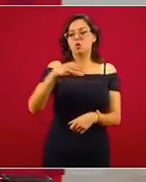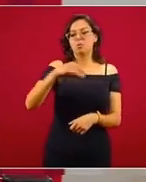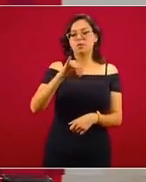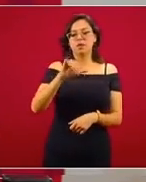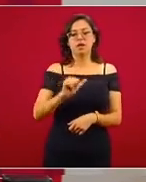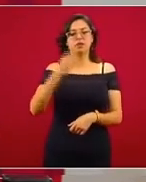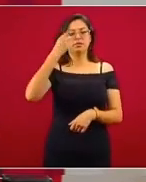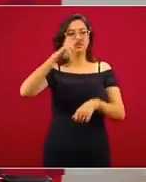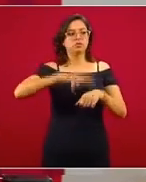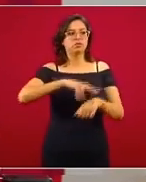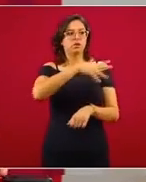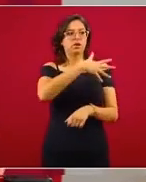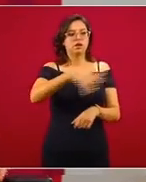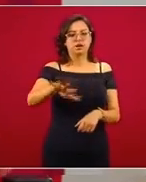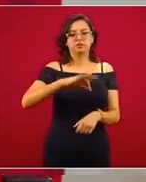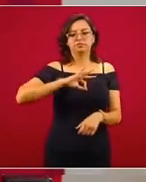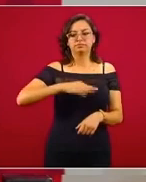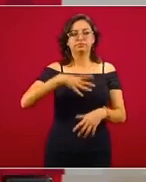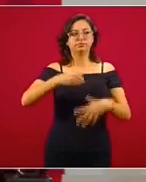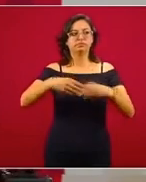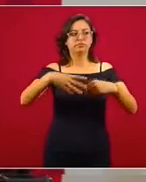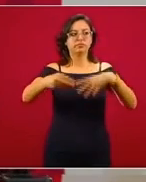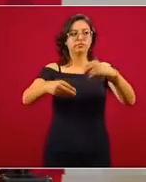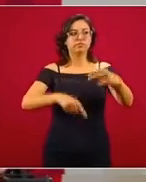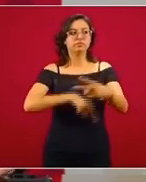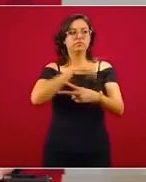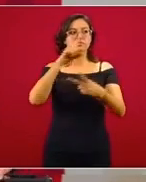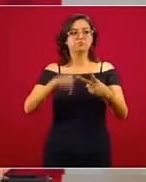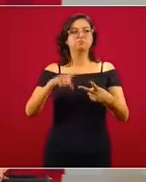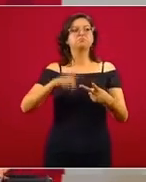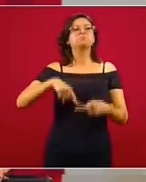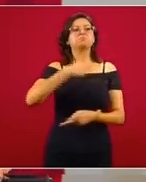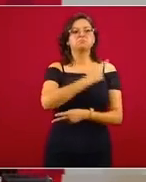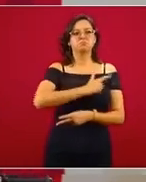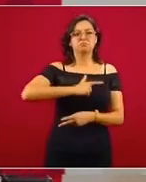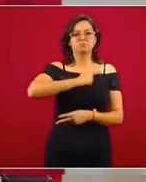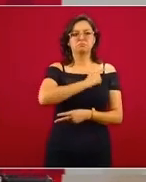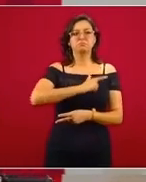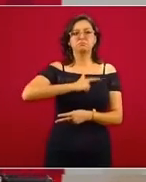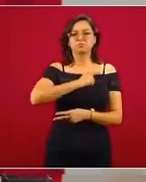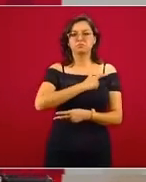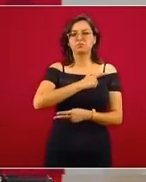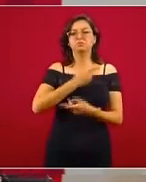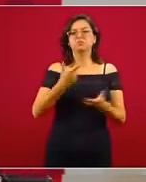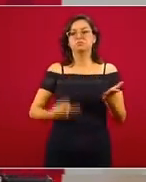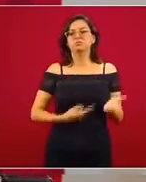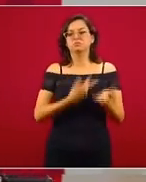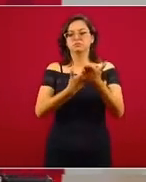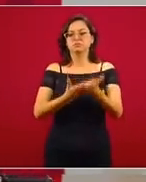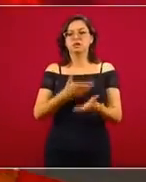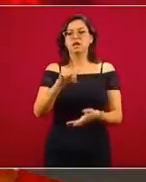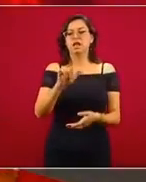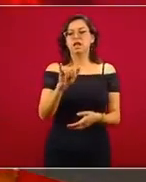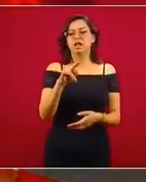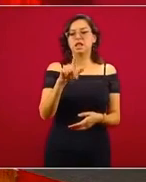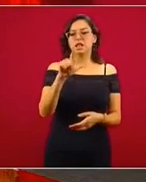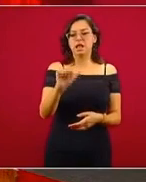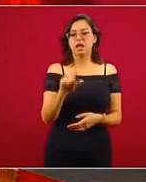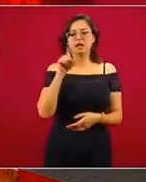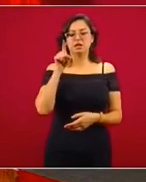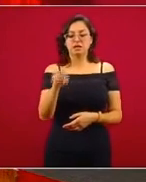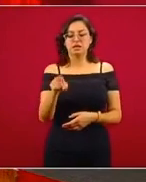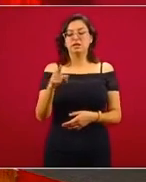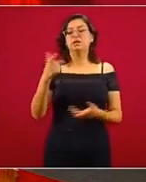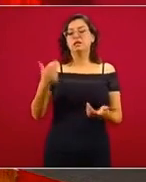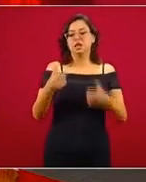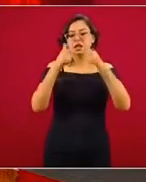general de epidemiología. important subjects, Y el segundo, first of que nos da which mucho is gusto the recibirlo daily aquí, technical report nos lo that will be presentará presented by Leslie Dr. Costa Miranda, Alomia. quien es técnico